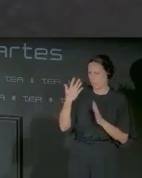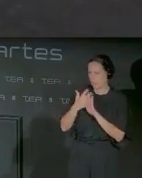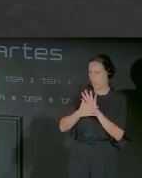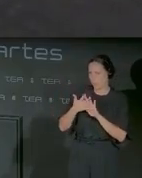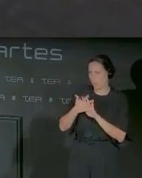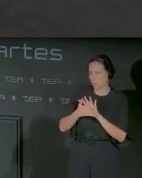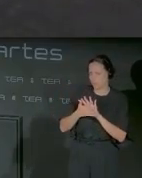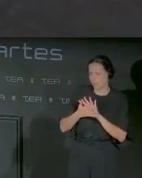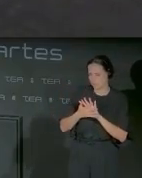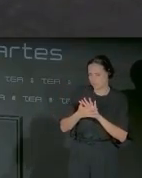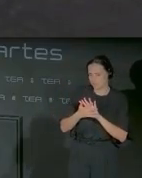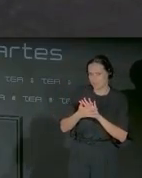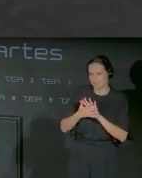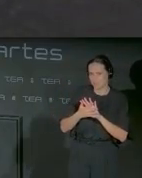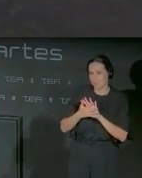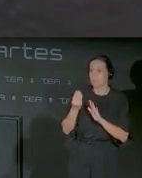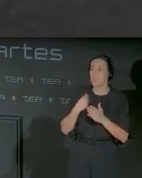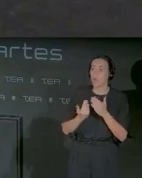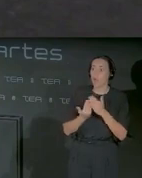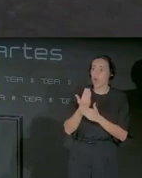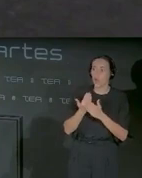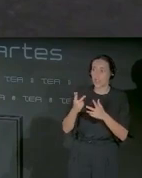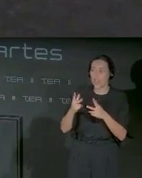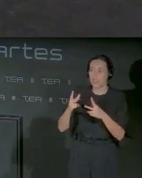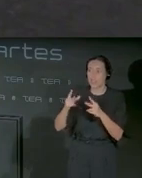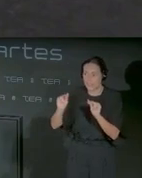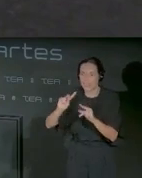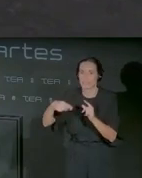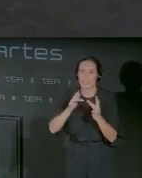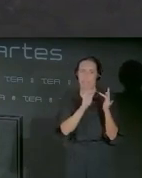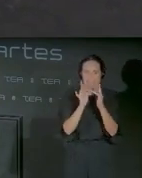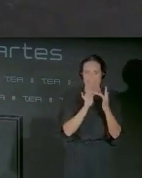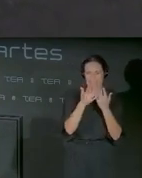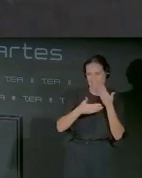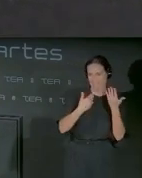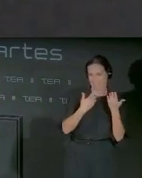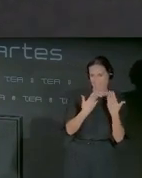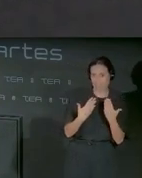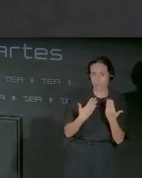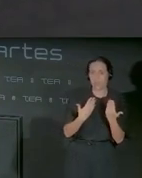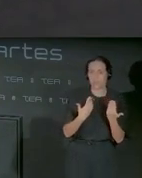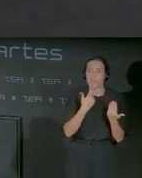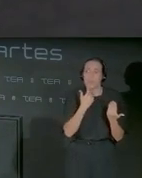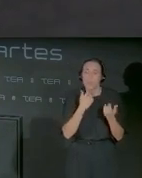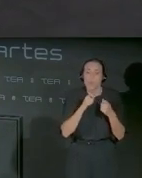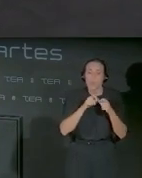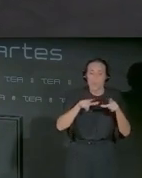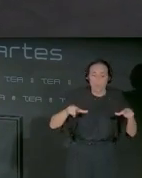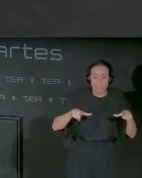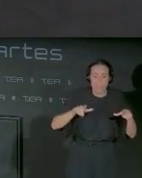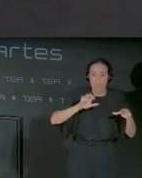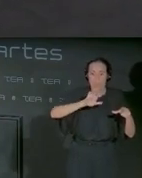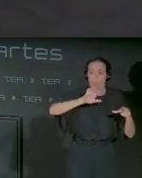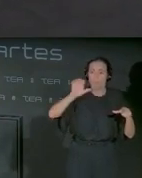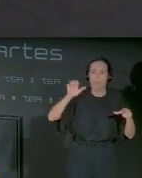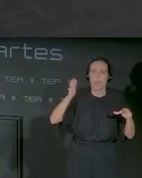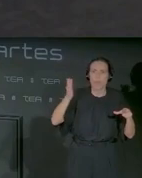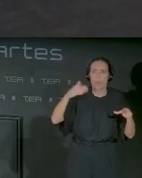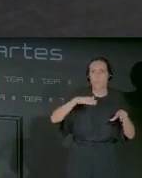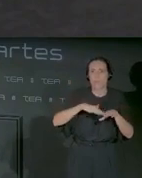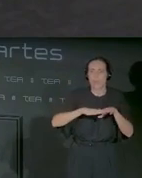Why doesn't Europe have a platform for distributing video games, or why doesn't Europe have a